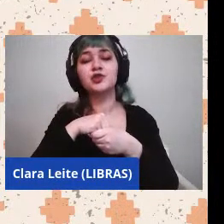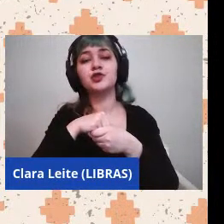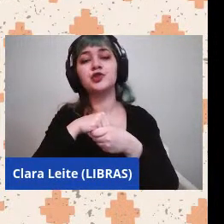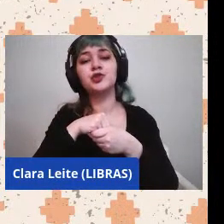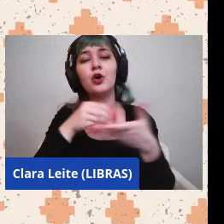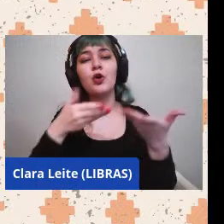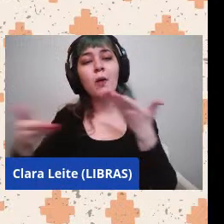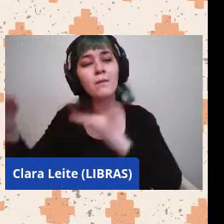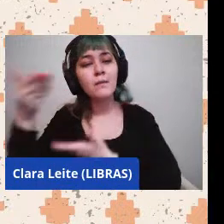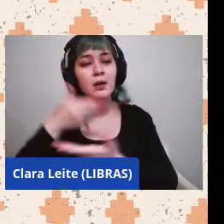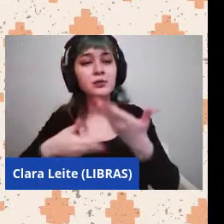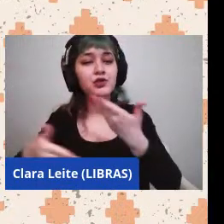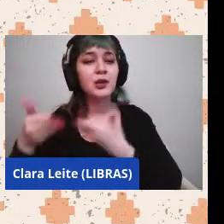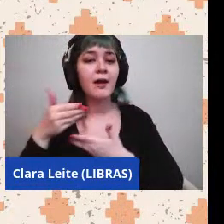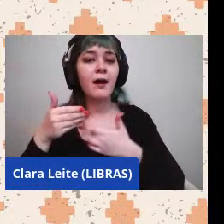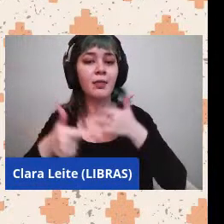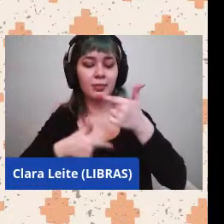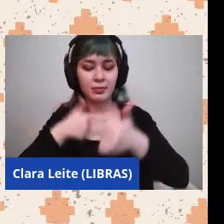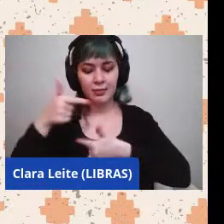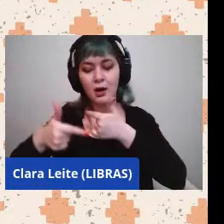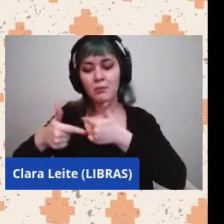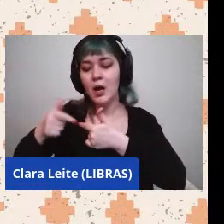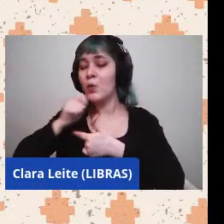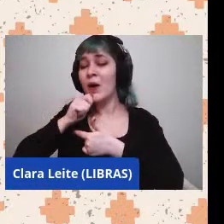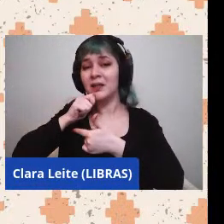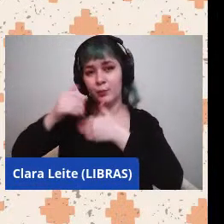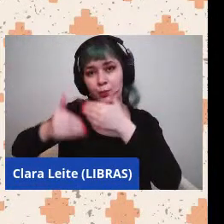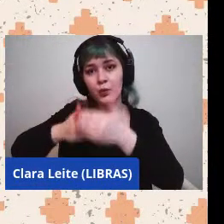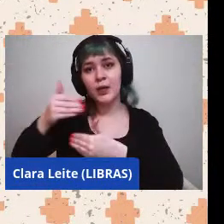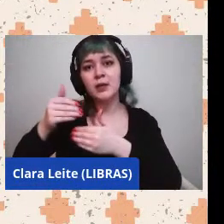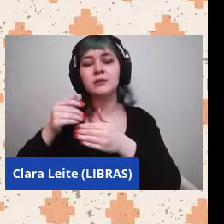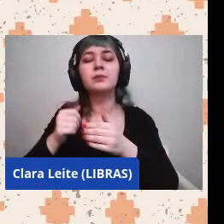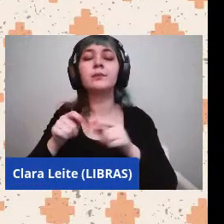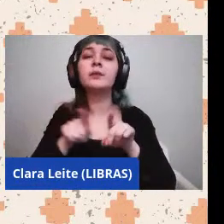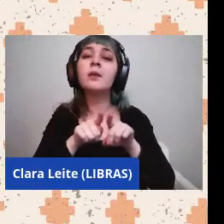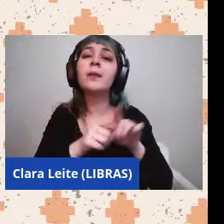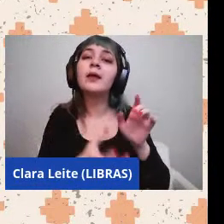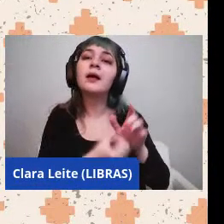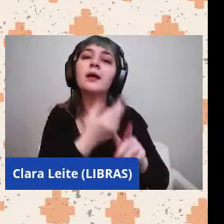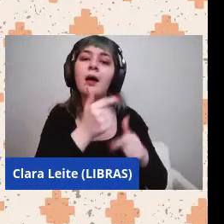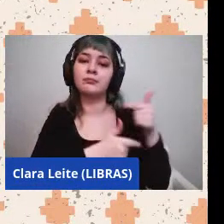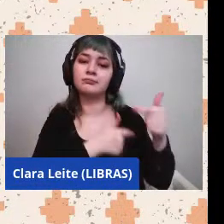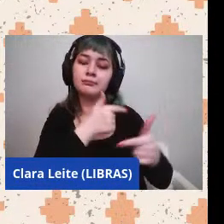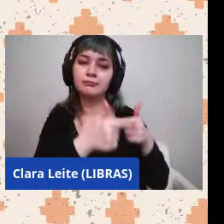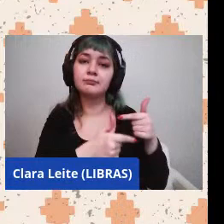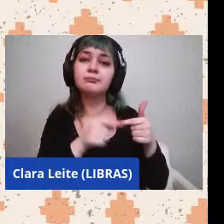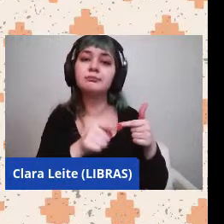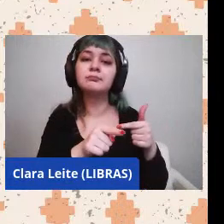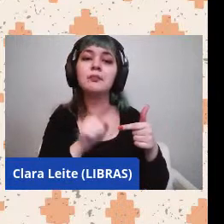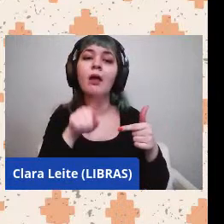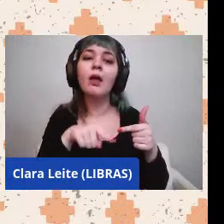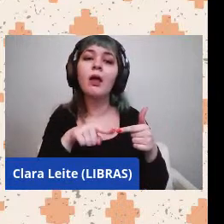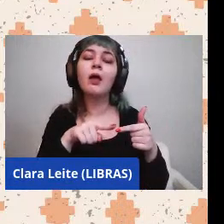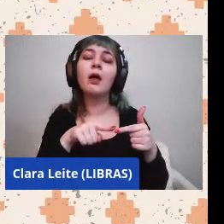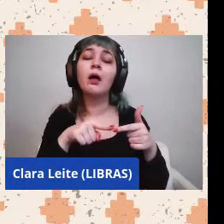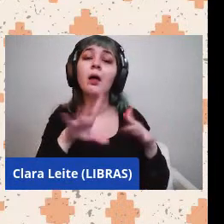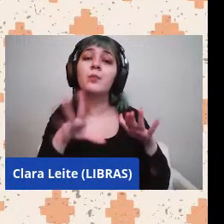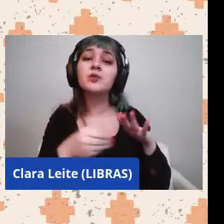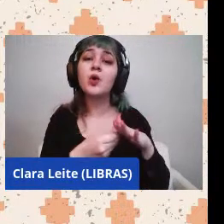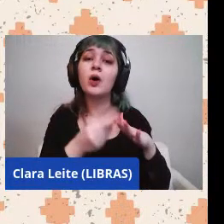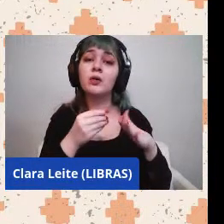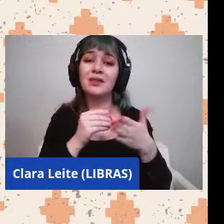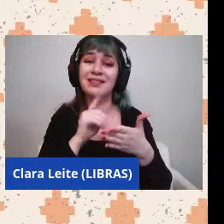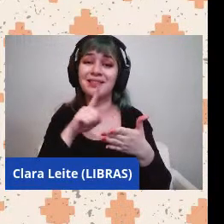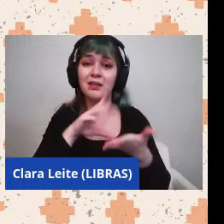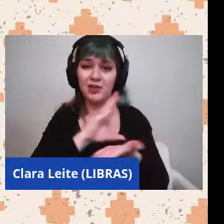one's work in progress, but creative work in progress. That work is in an open access data